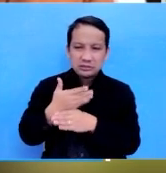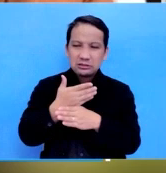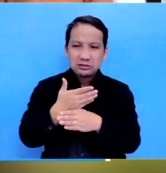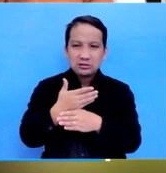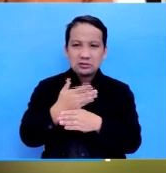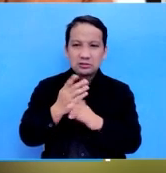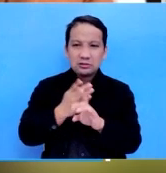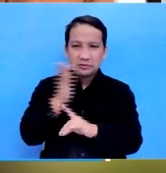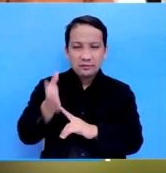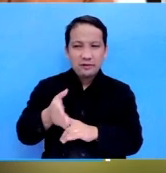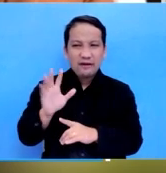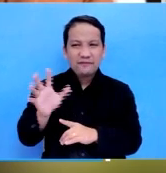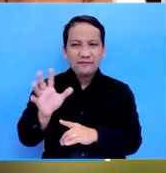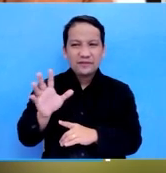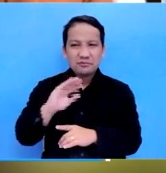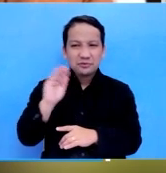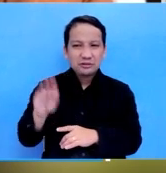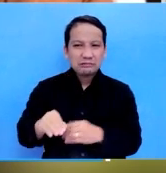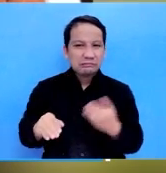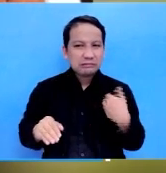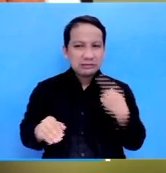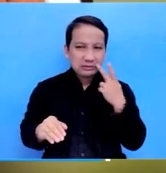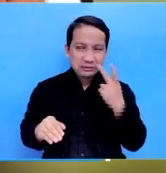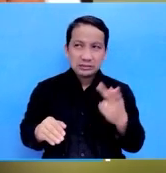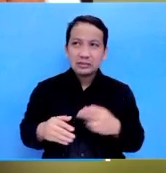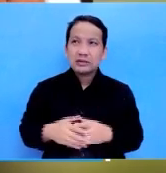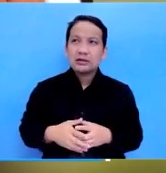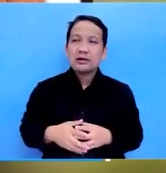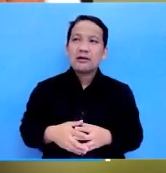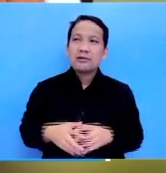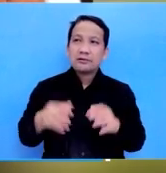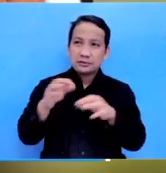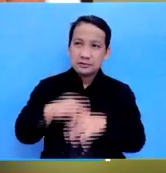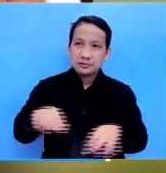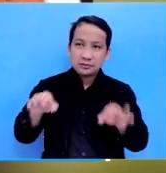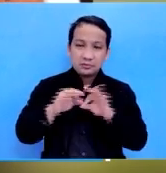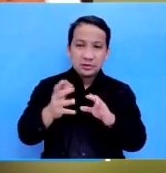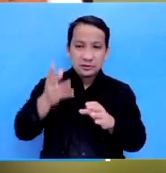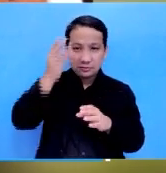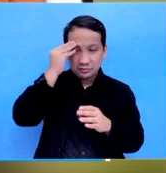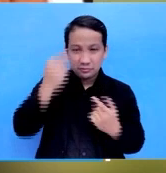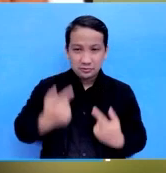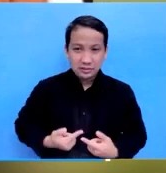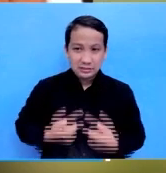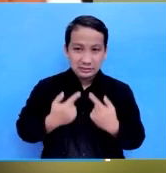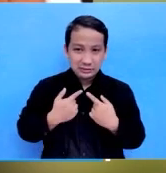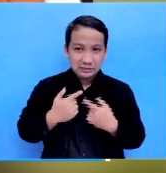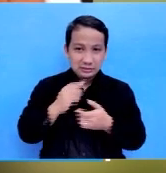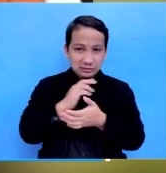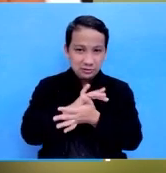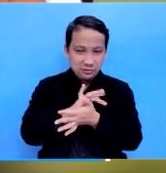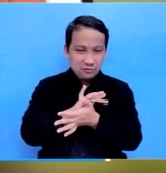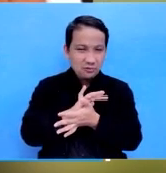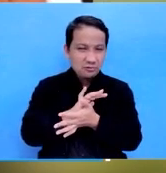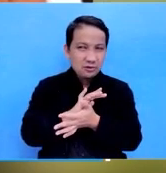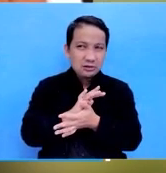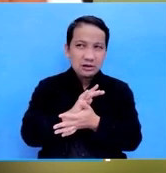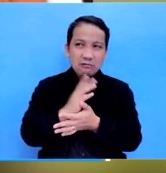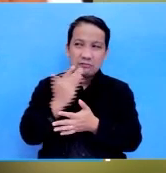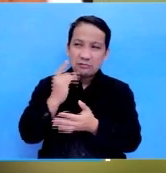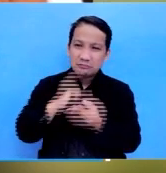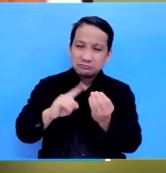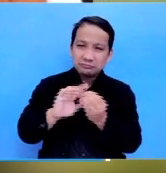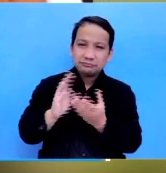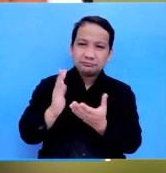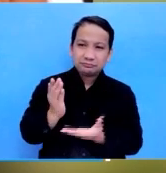reach 50%. Sabi nga po ng iba, kailangan na natin matuto to live with COVID. Pero ano po ba yung reaksyon ninyo dun sa